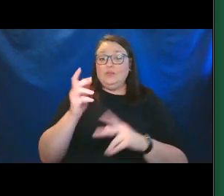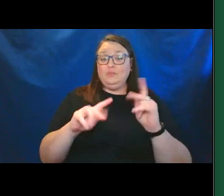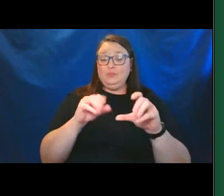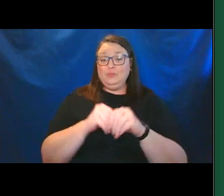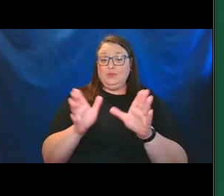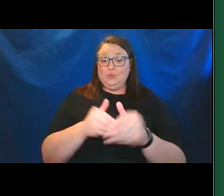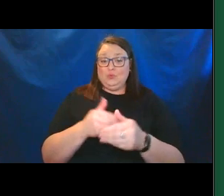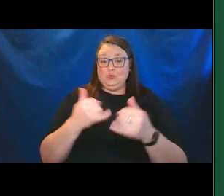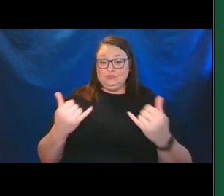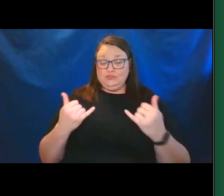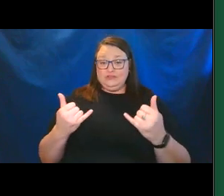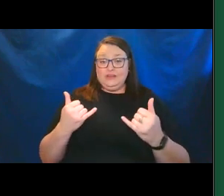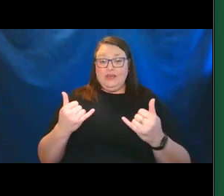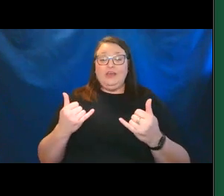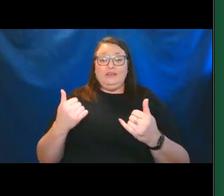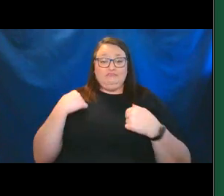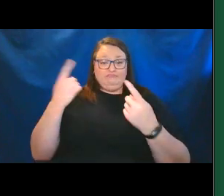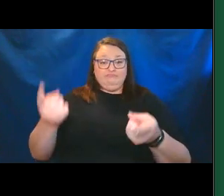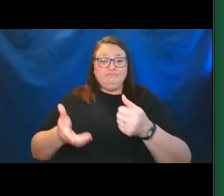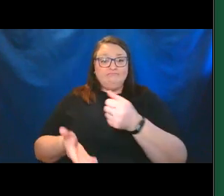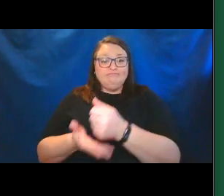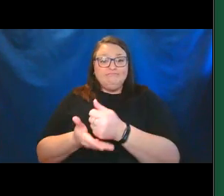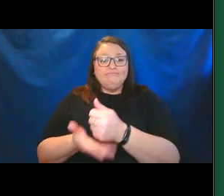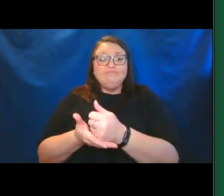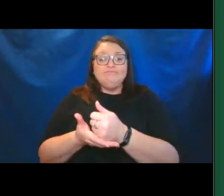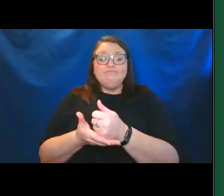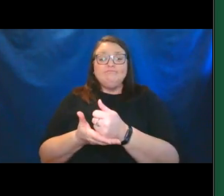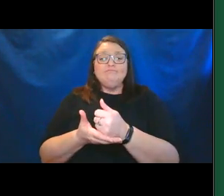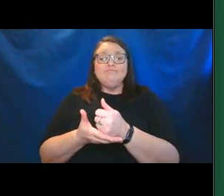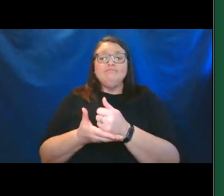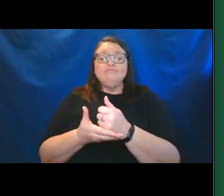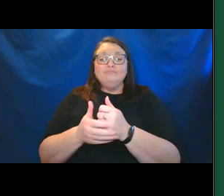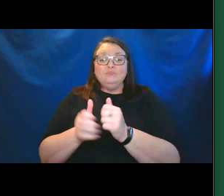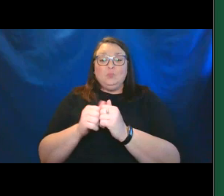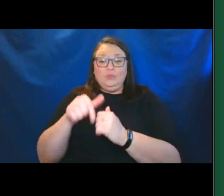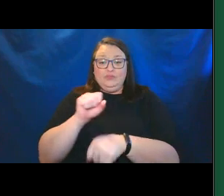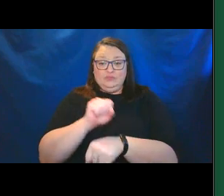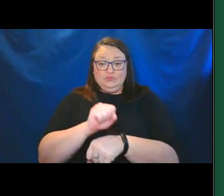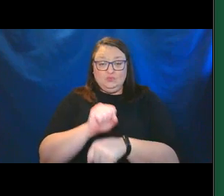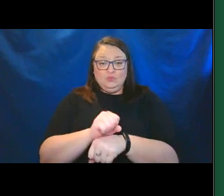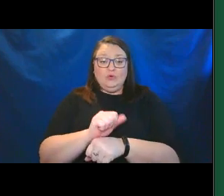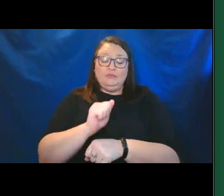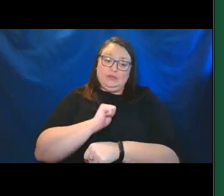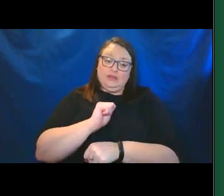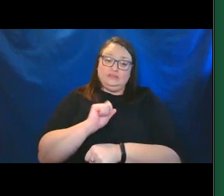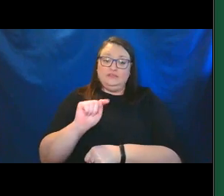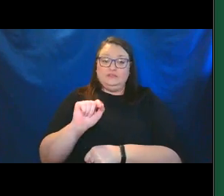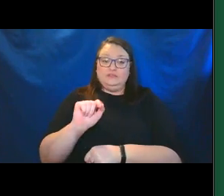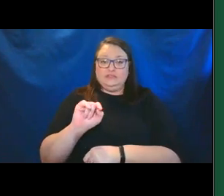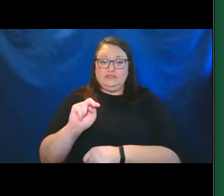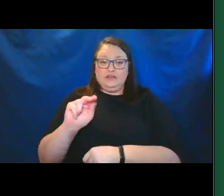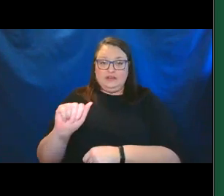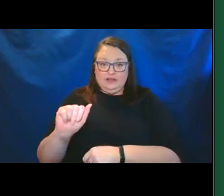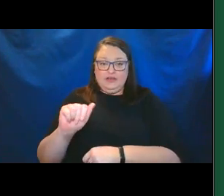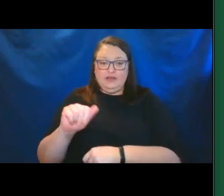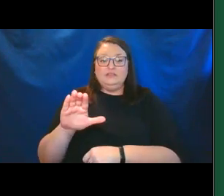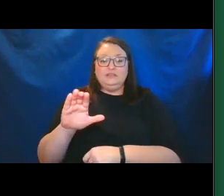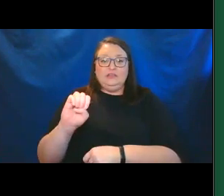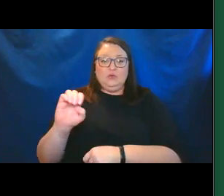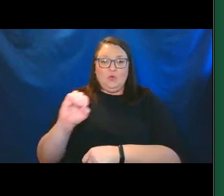today that have helped and slayed at this work. I myself, Tatiana Cannon, am the CEO and